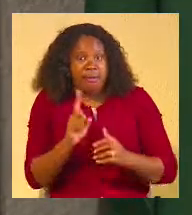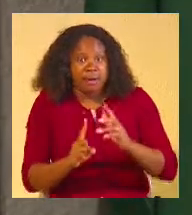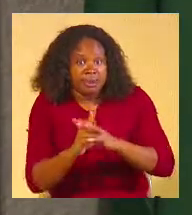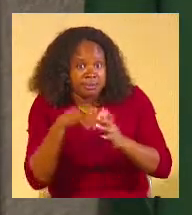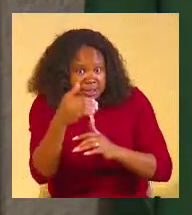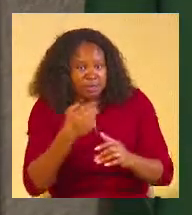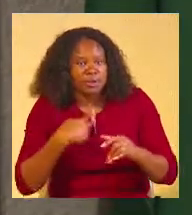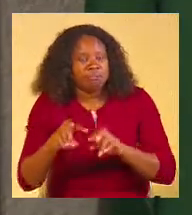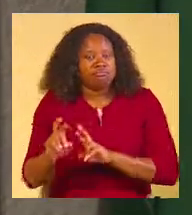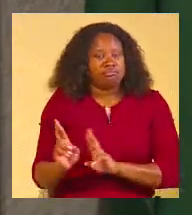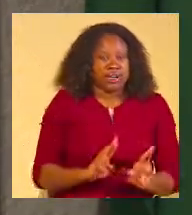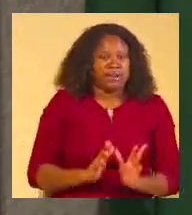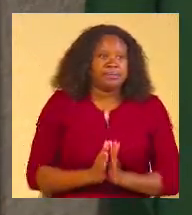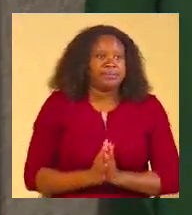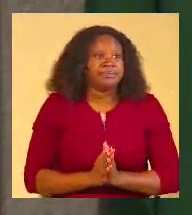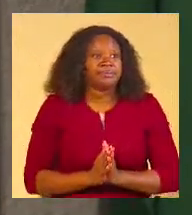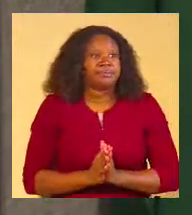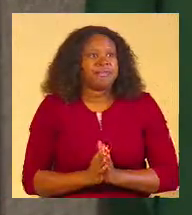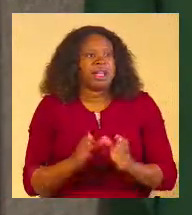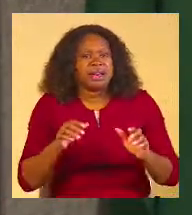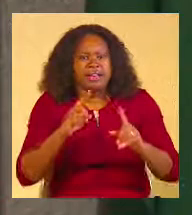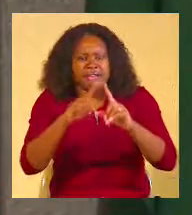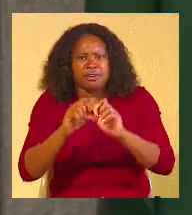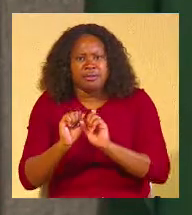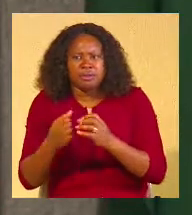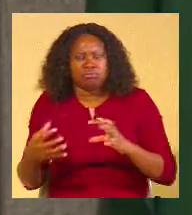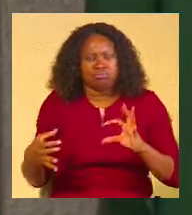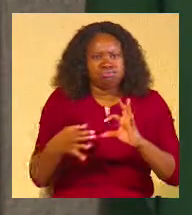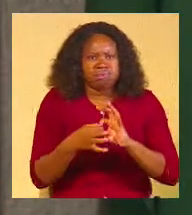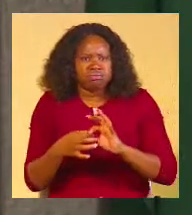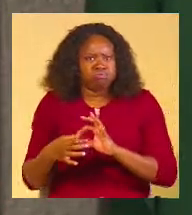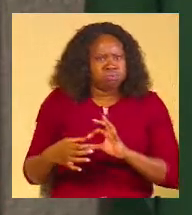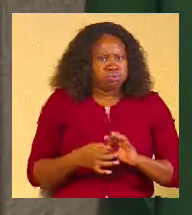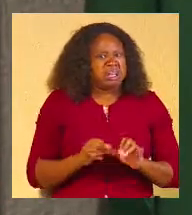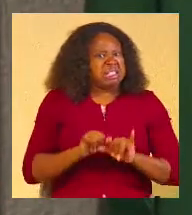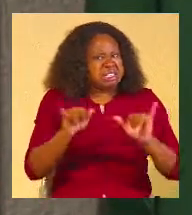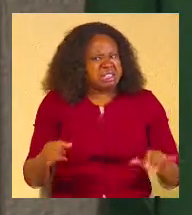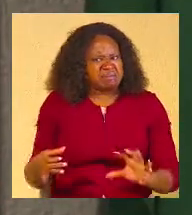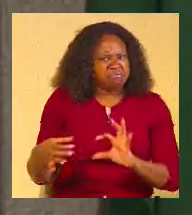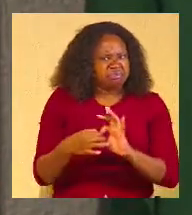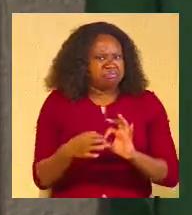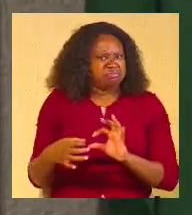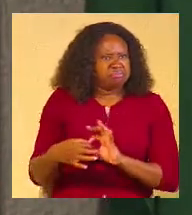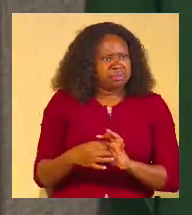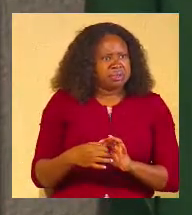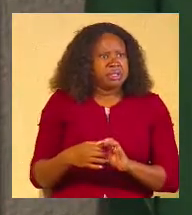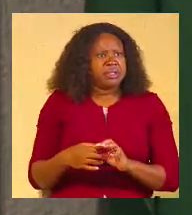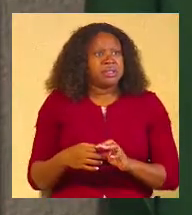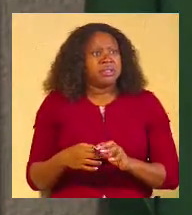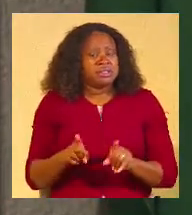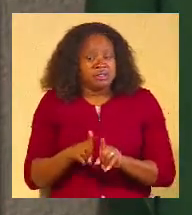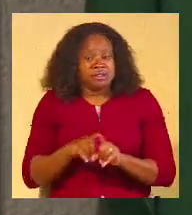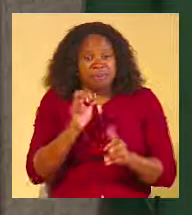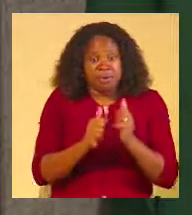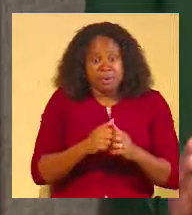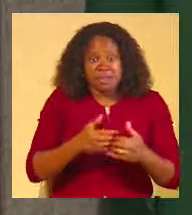to ensure that our systems are linked and speak to each other. Because here we are sitting with a crisis that started out being a health